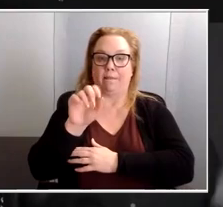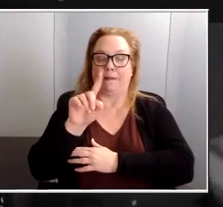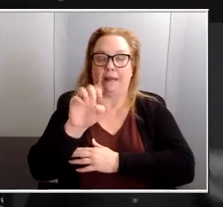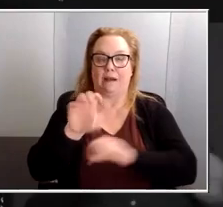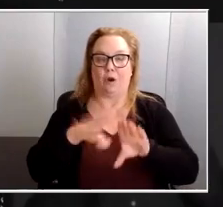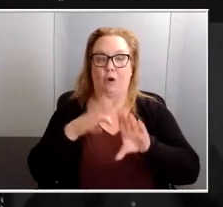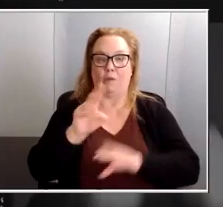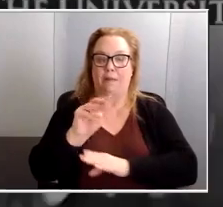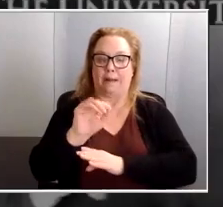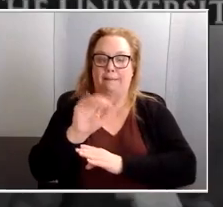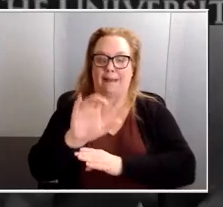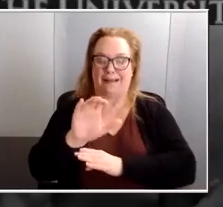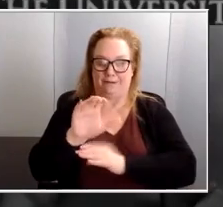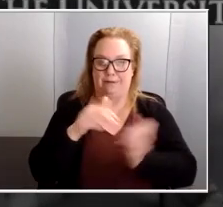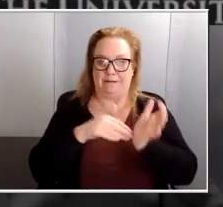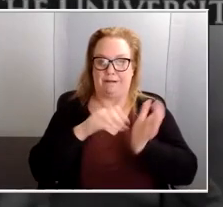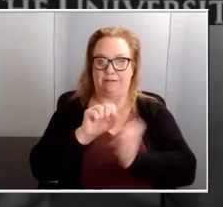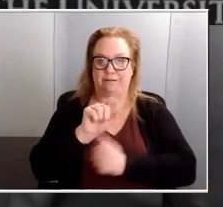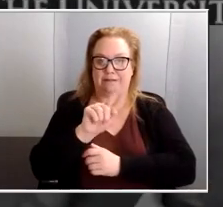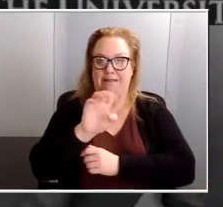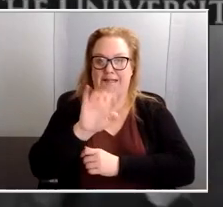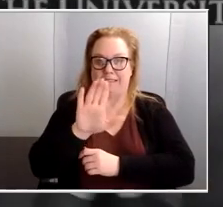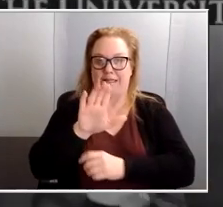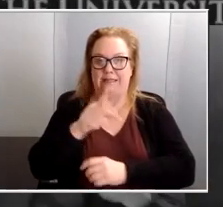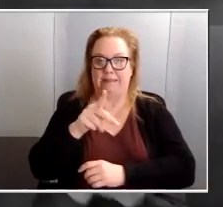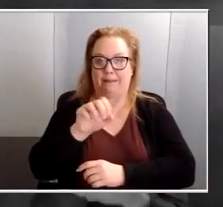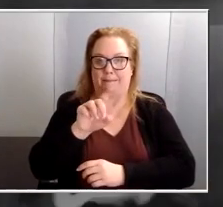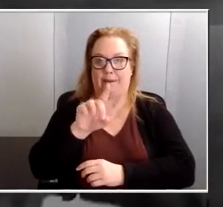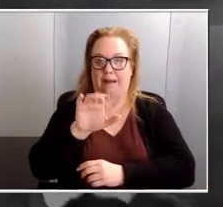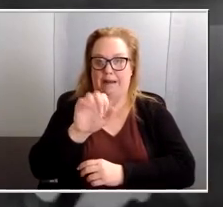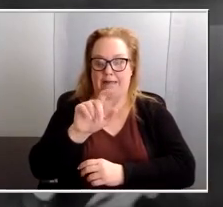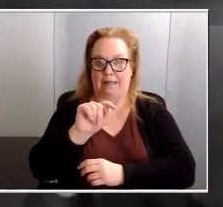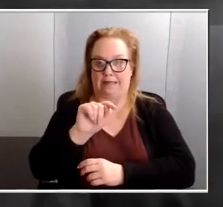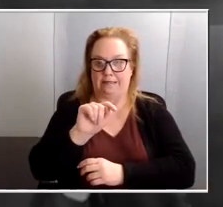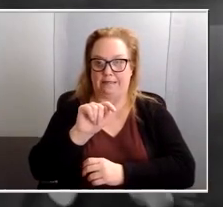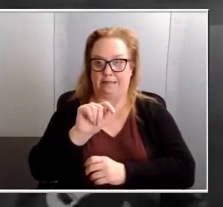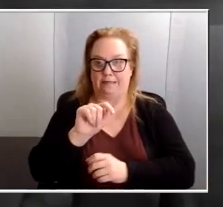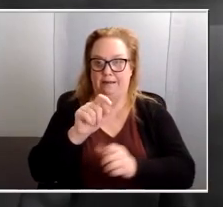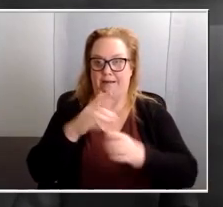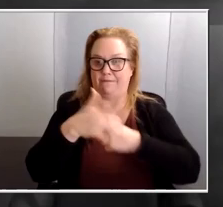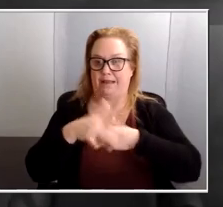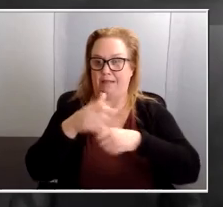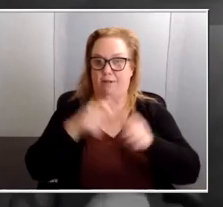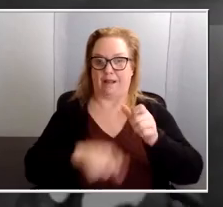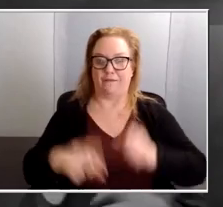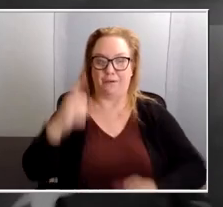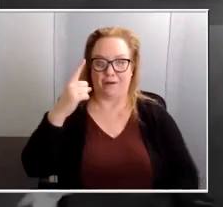mics with Dr. Stites podcasts. Now, everywhere podcasts are available.